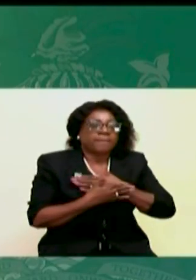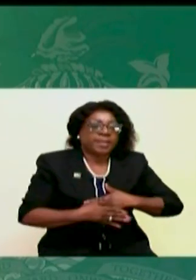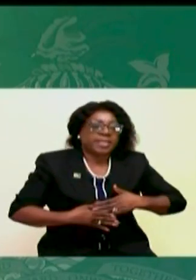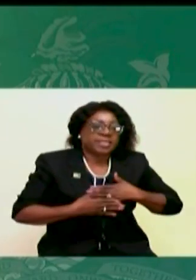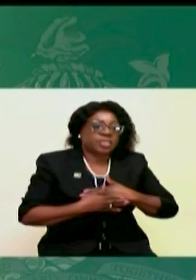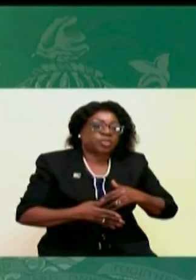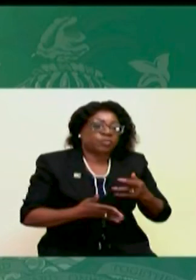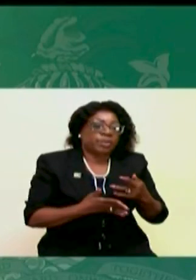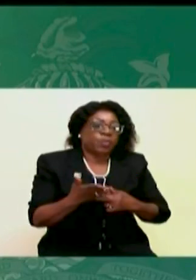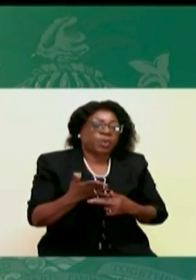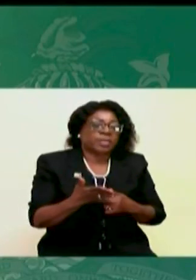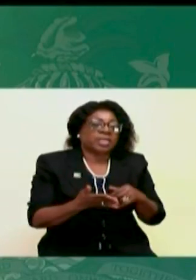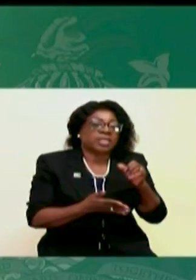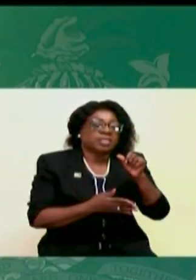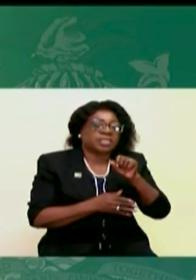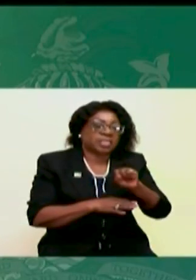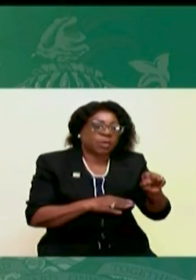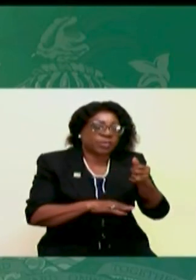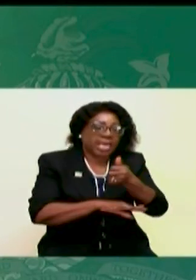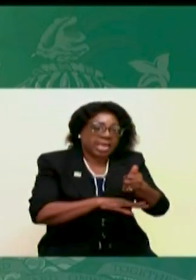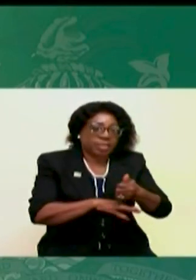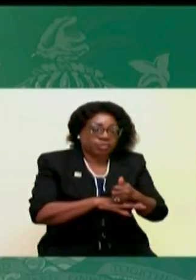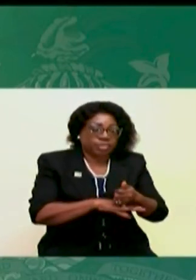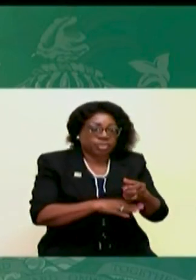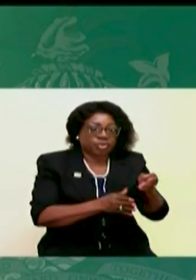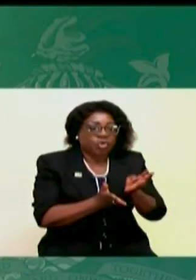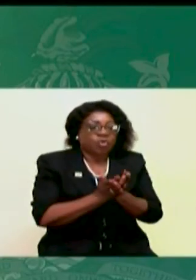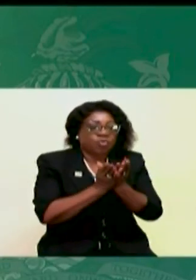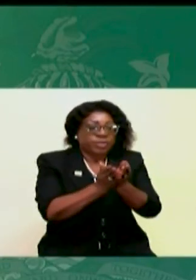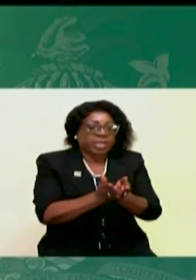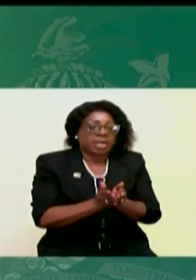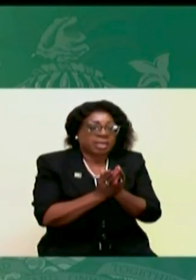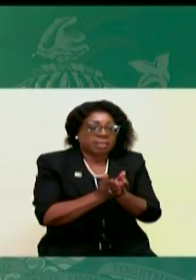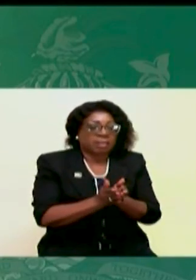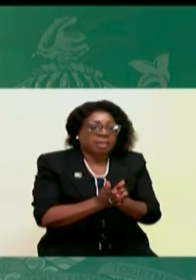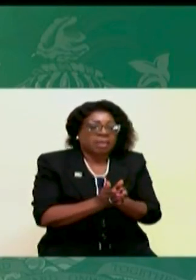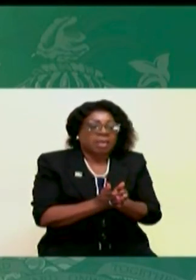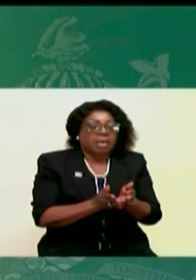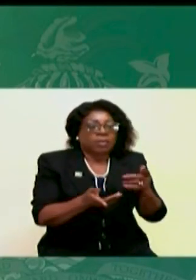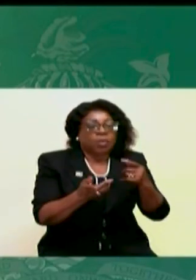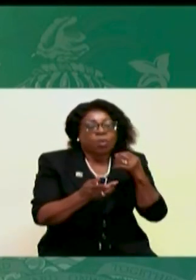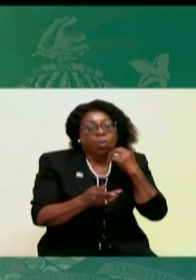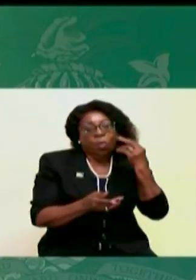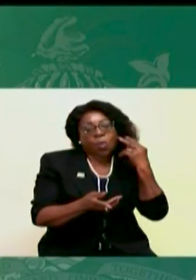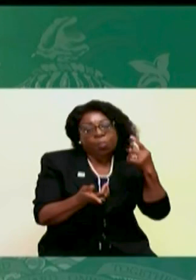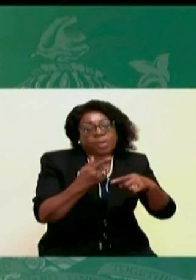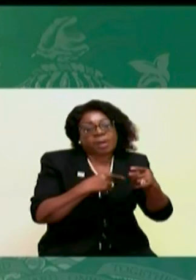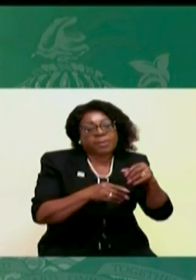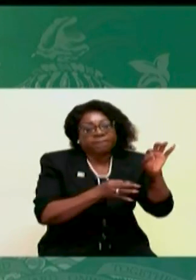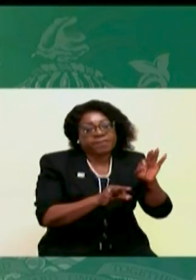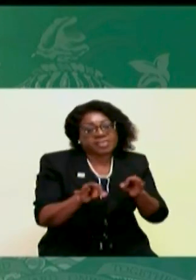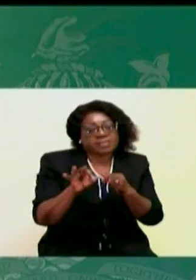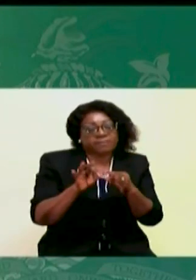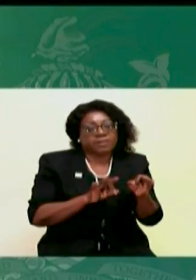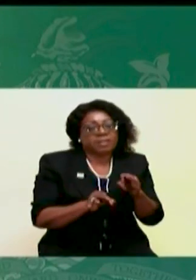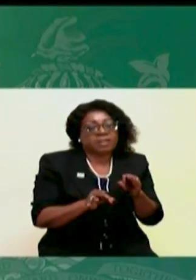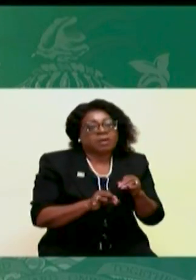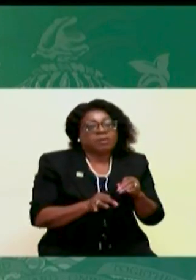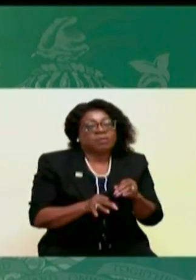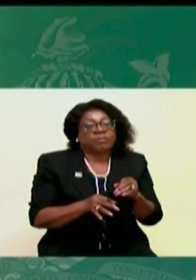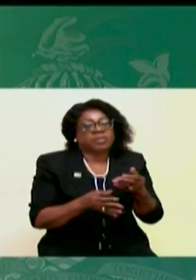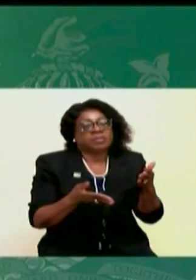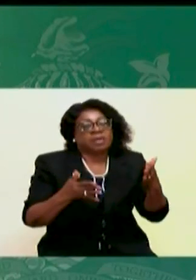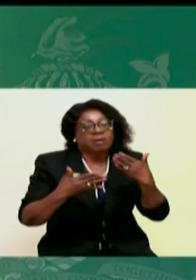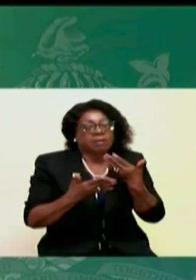the South Andros Regatta and Homecoming Festival was one for the history books. As rooms were sold out among the